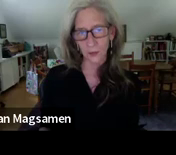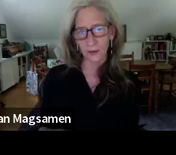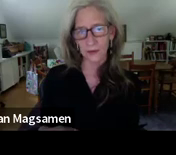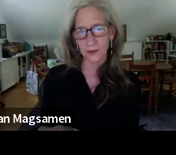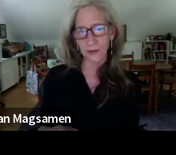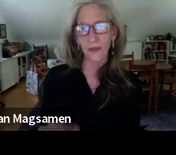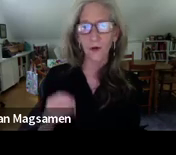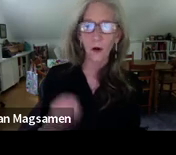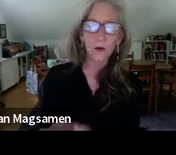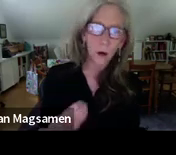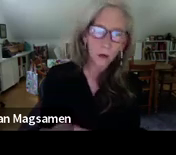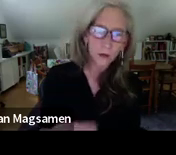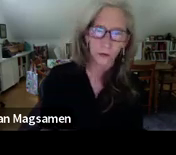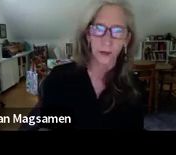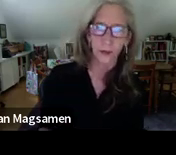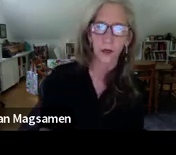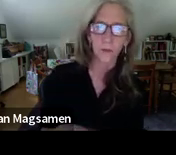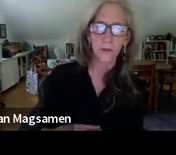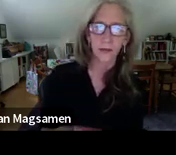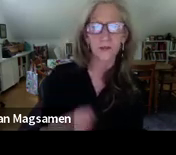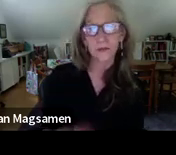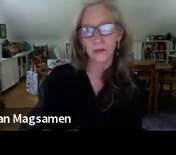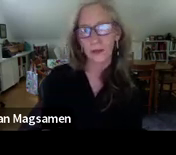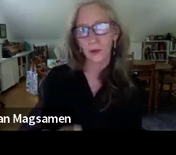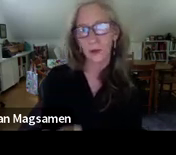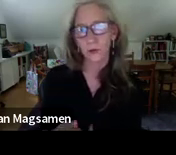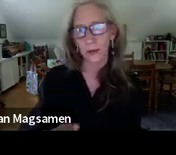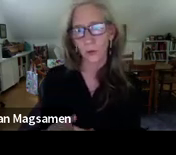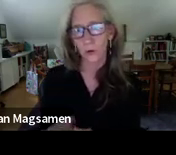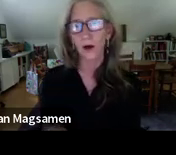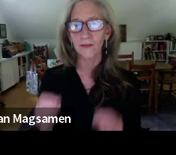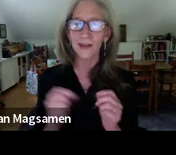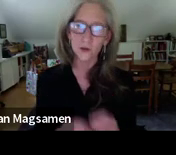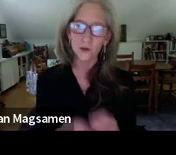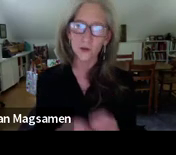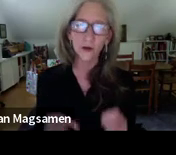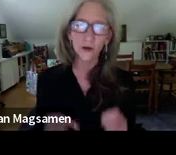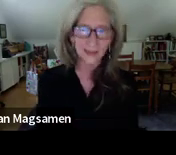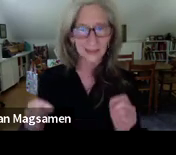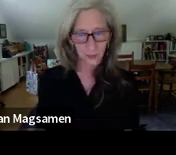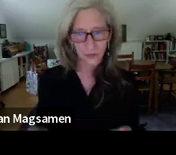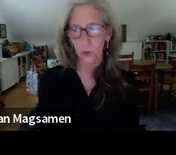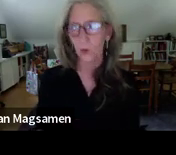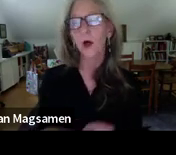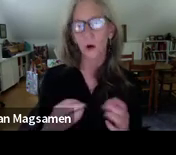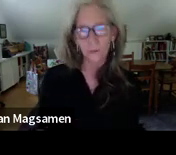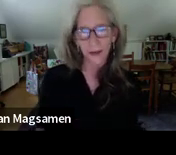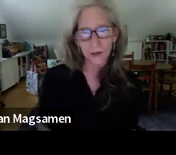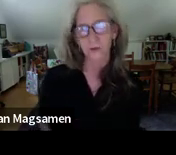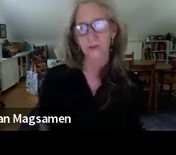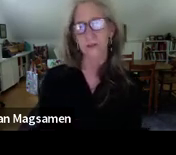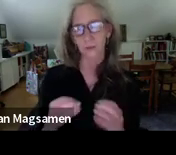and aesthetic experiences, they're all altering a complex physiological network of interconnected systems.